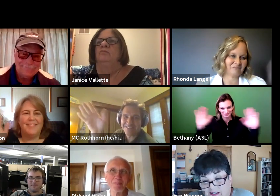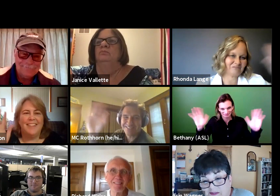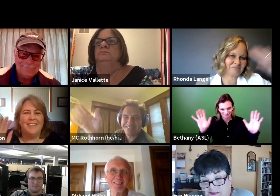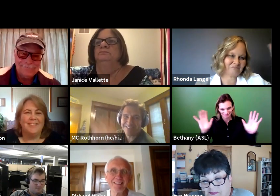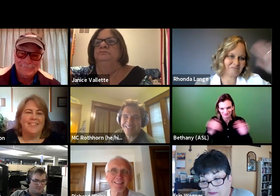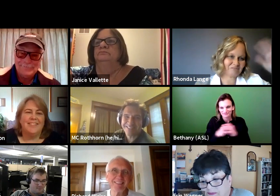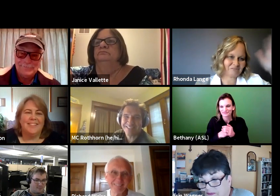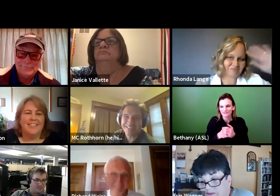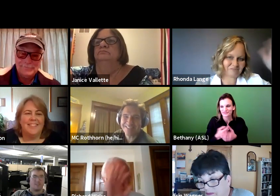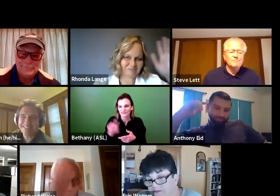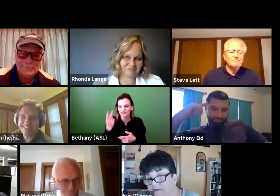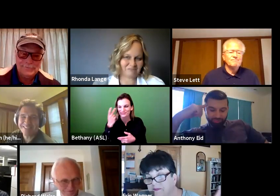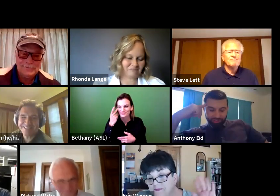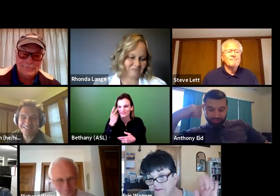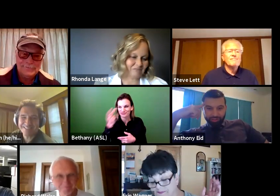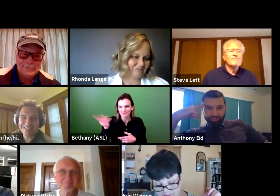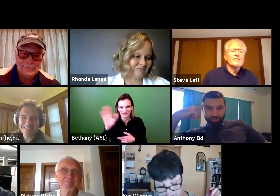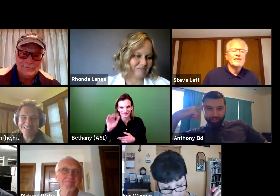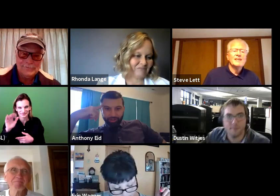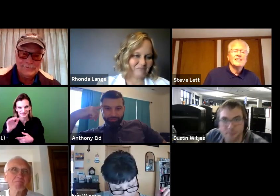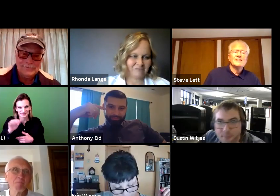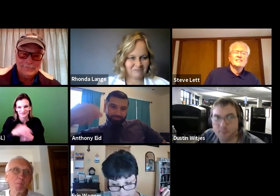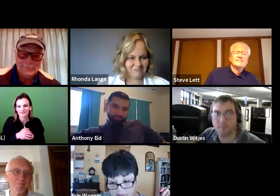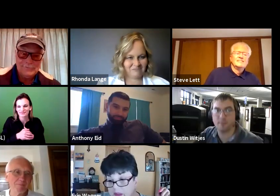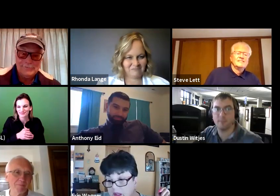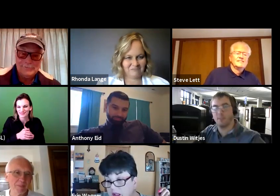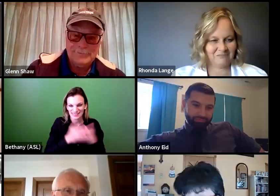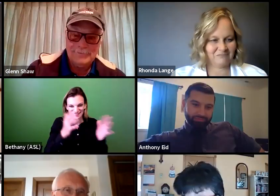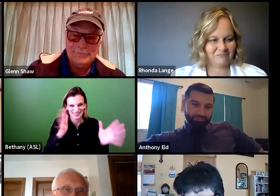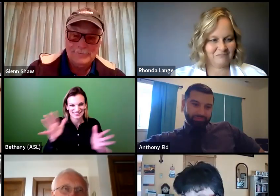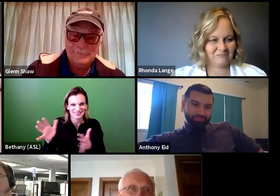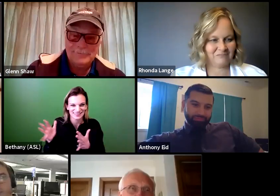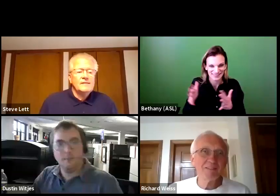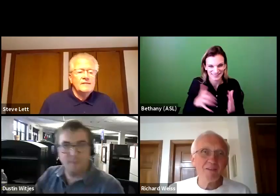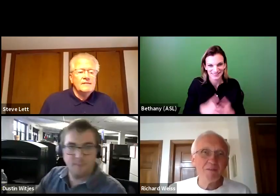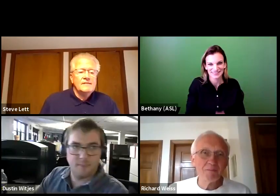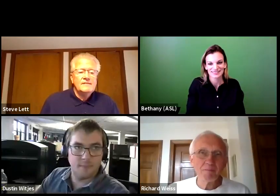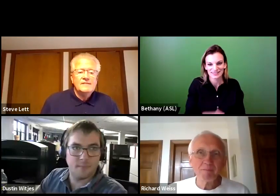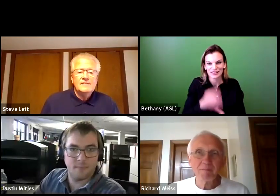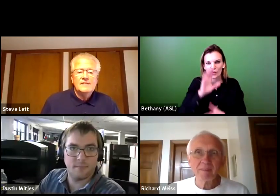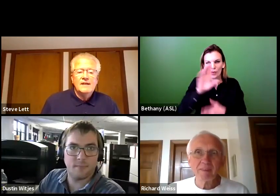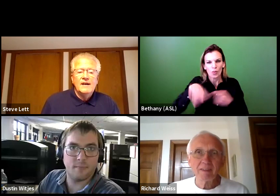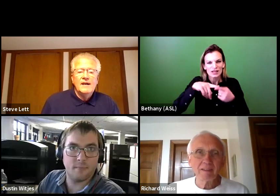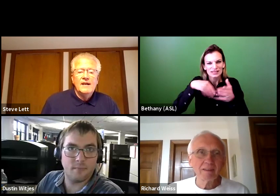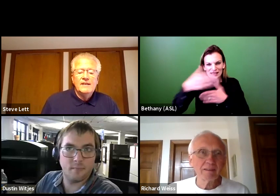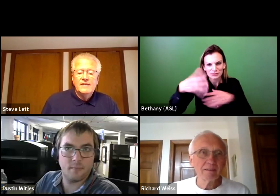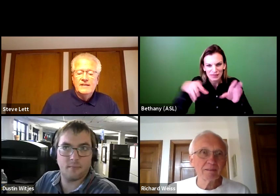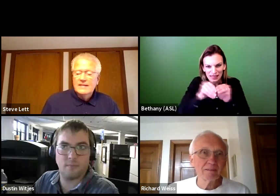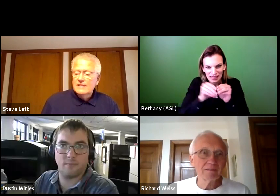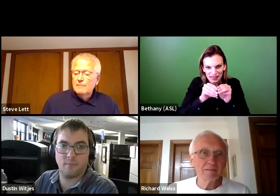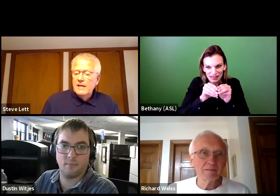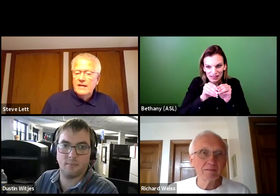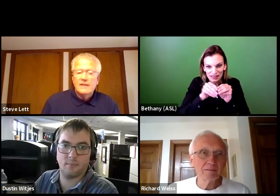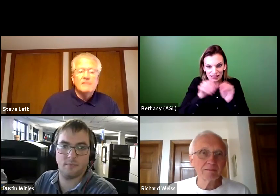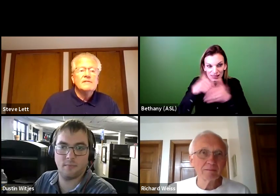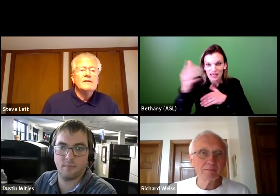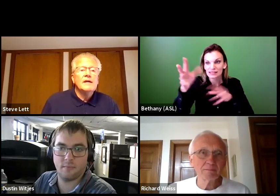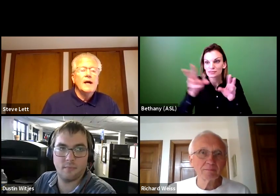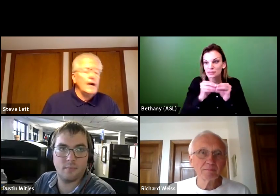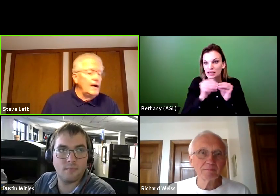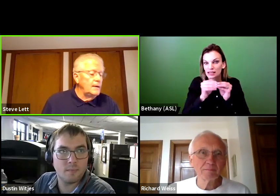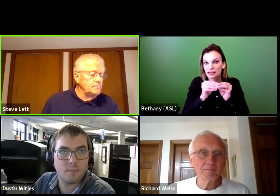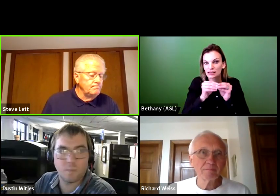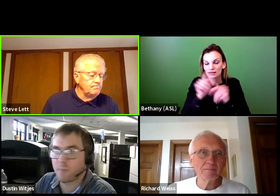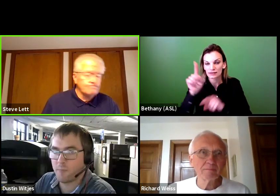Thanks. See you all next have a meeting. blessed day. See you later. When is the next meeting? Next meeting.